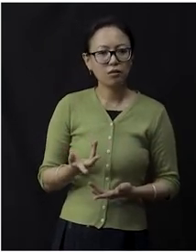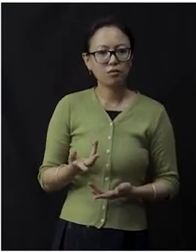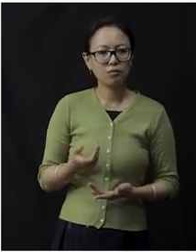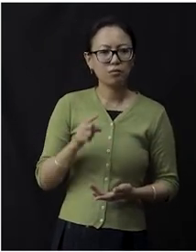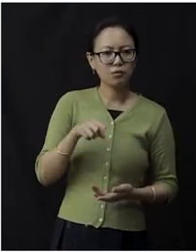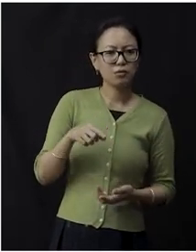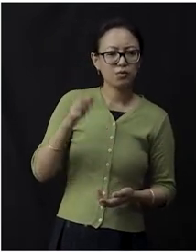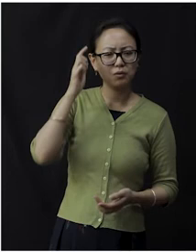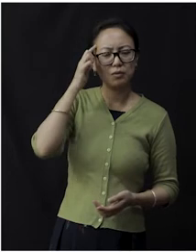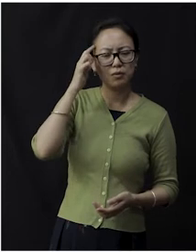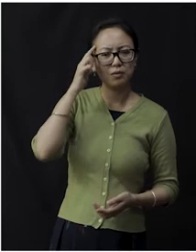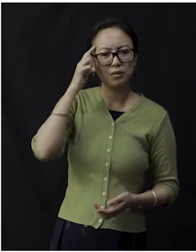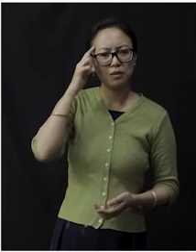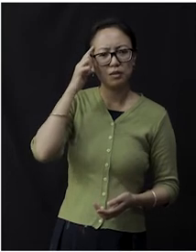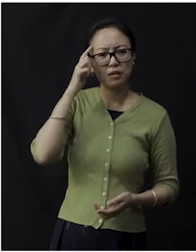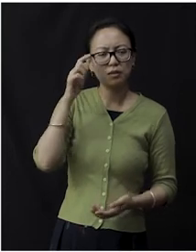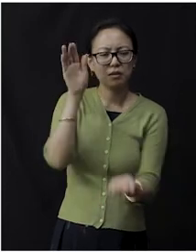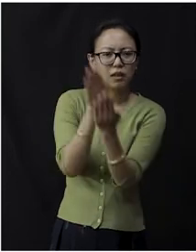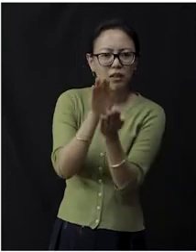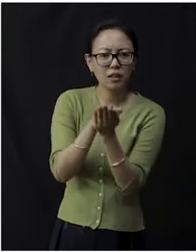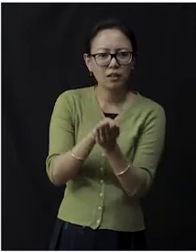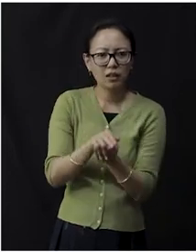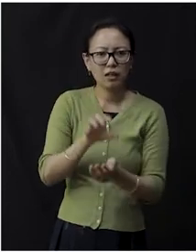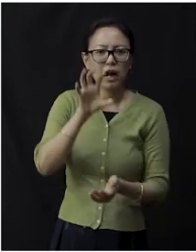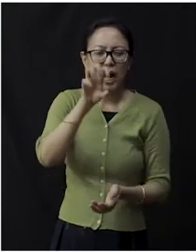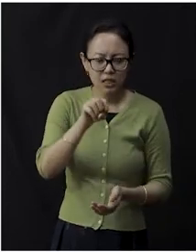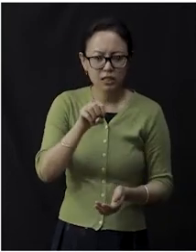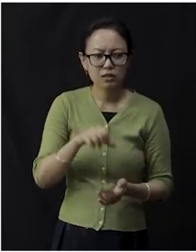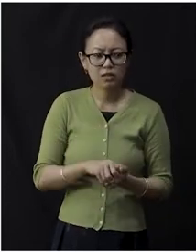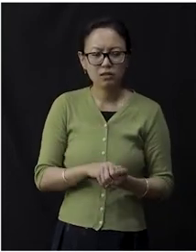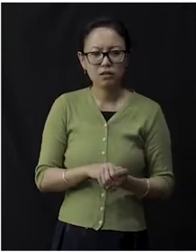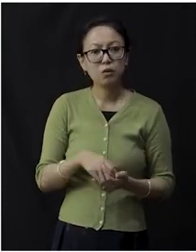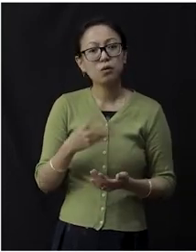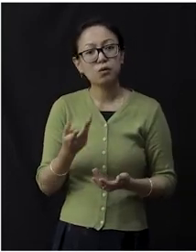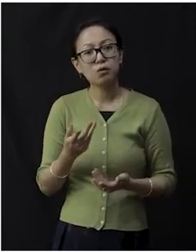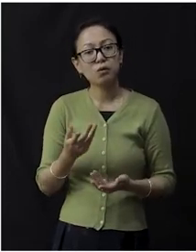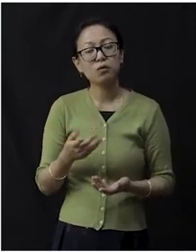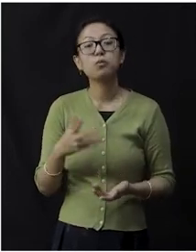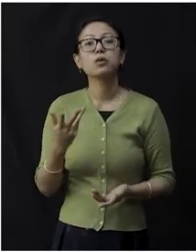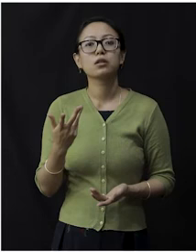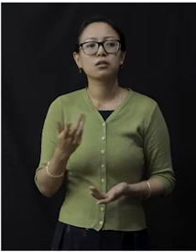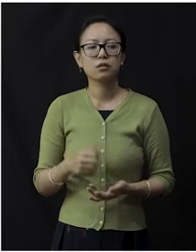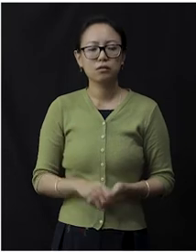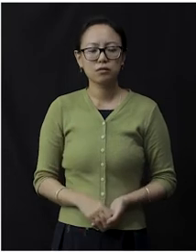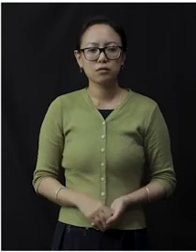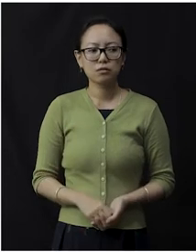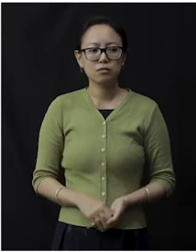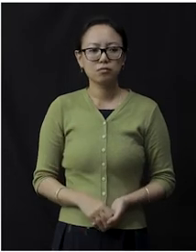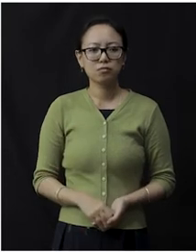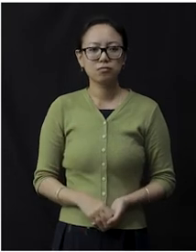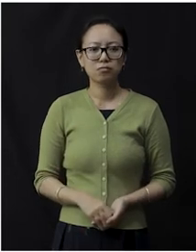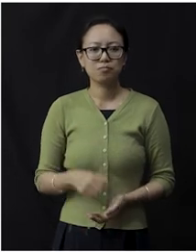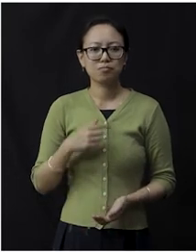eaten by the crocodile? Or what is happening? Oh my God, I am